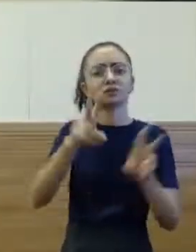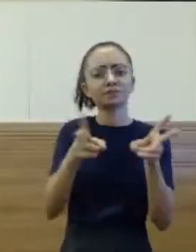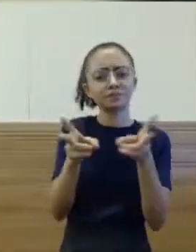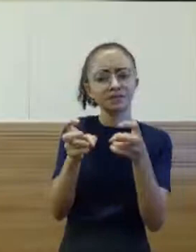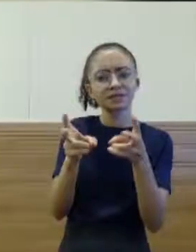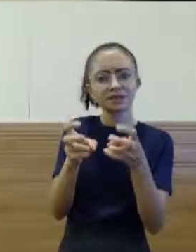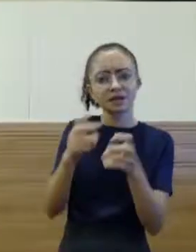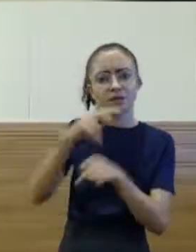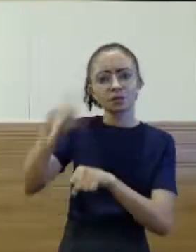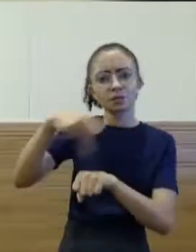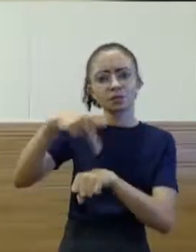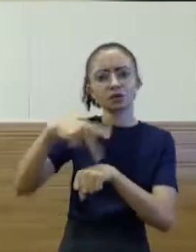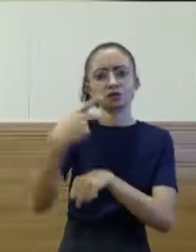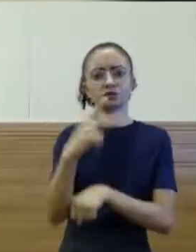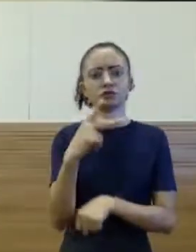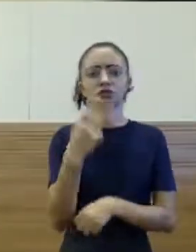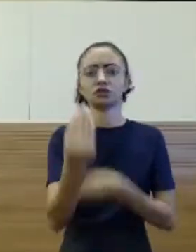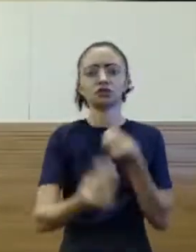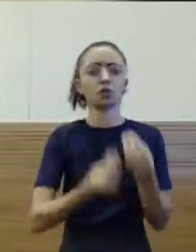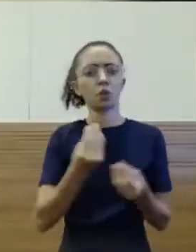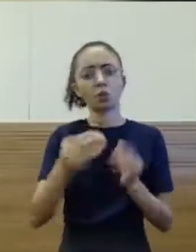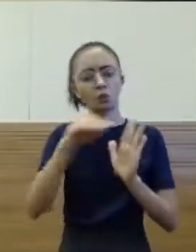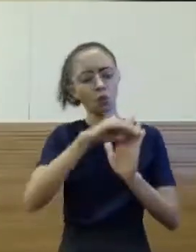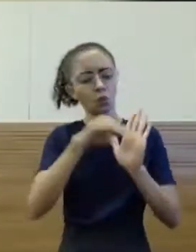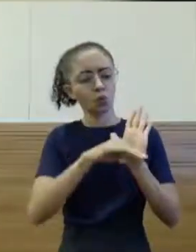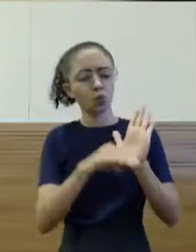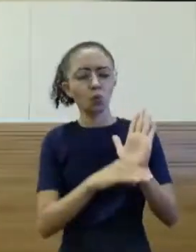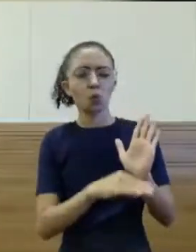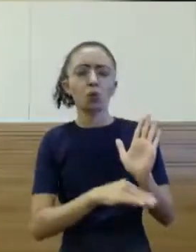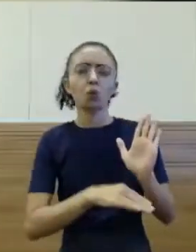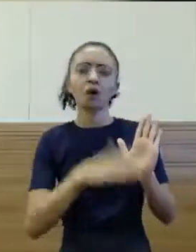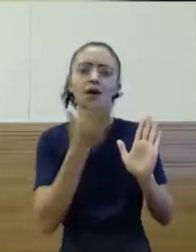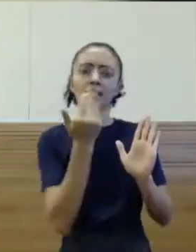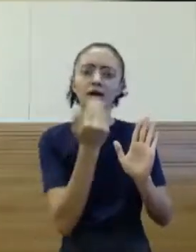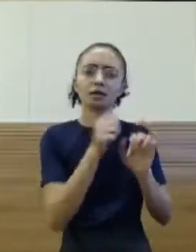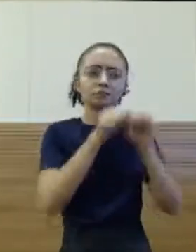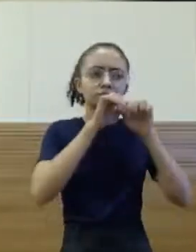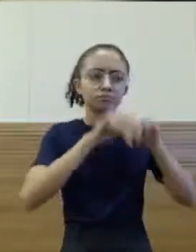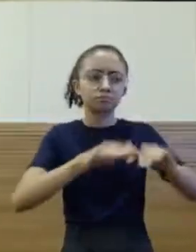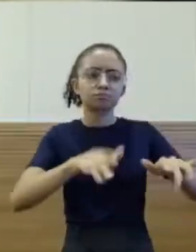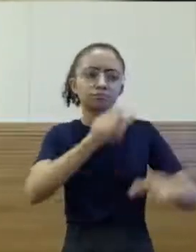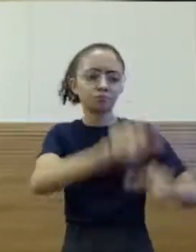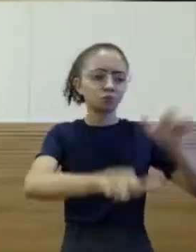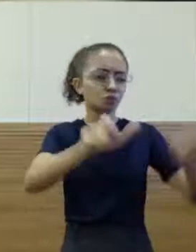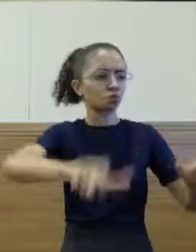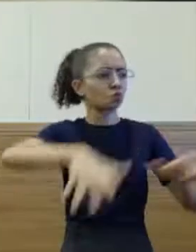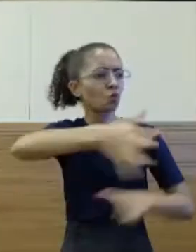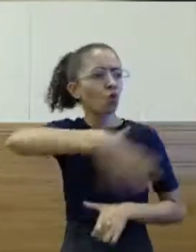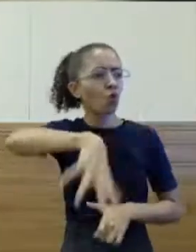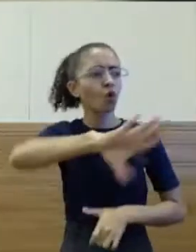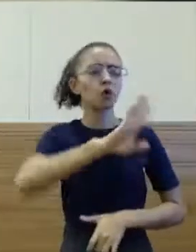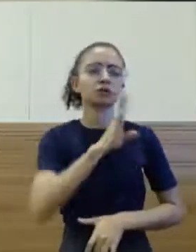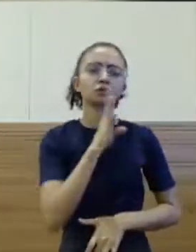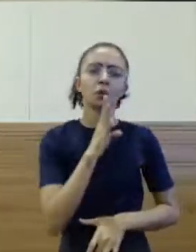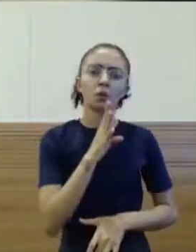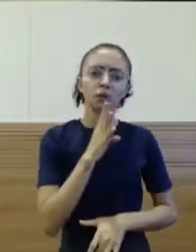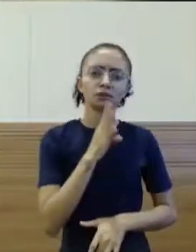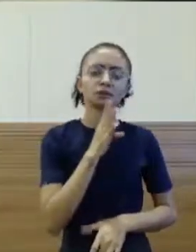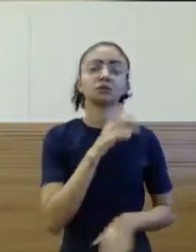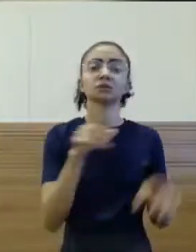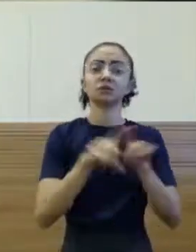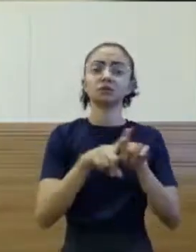country in the spread of this guide, for it to be known by everybody in the countries, and how